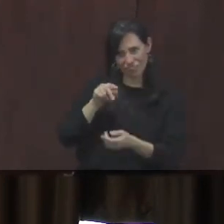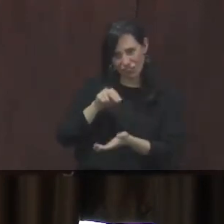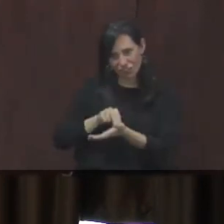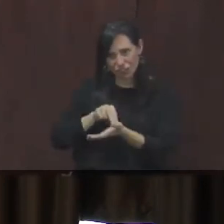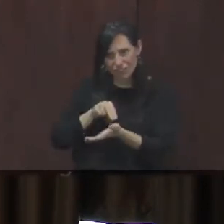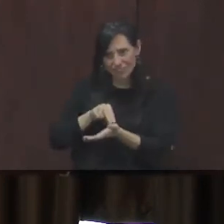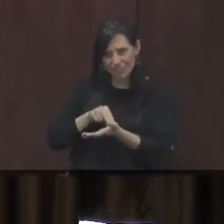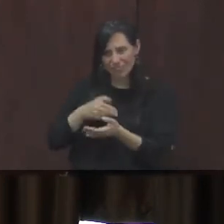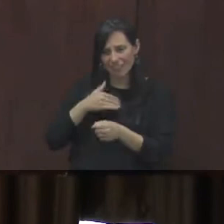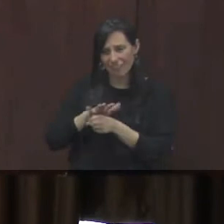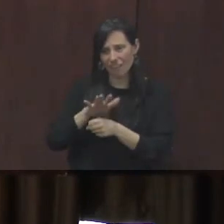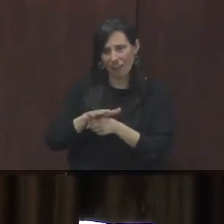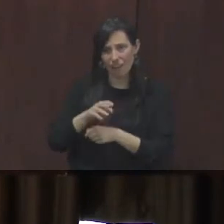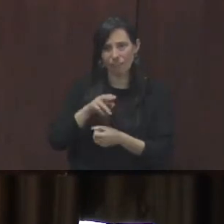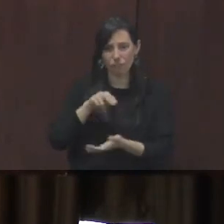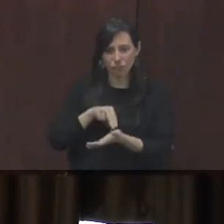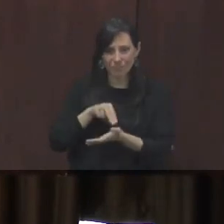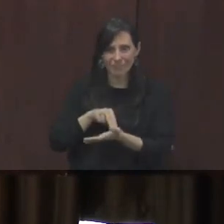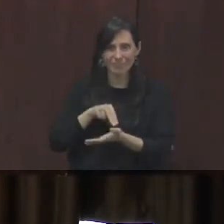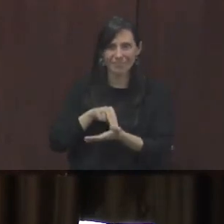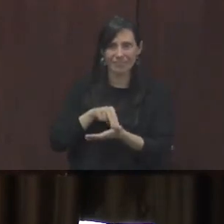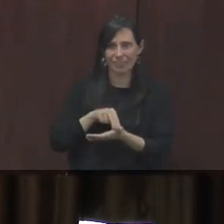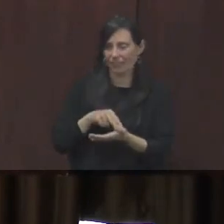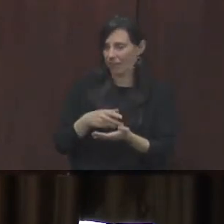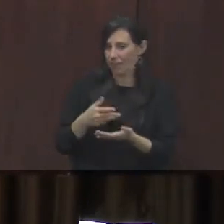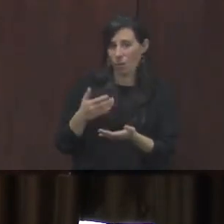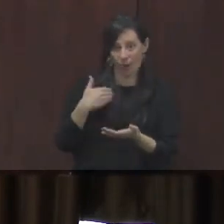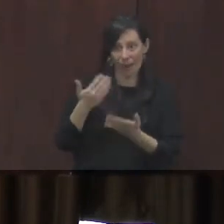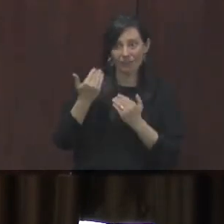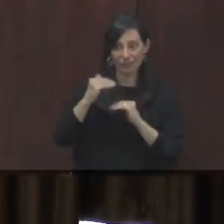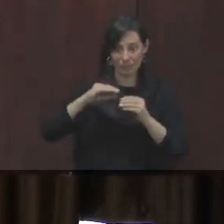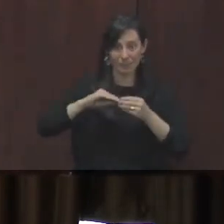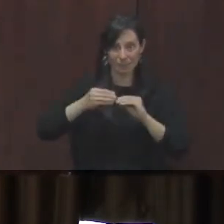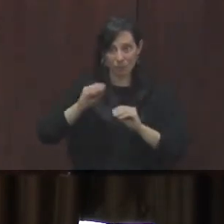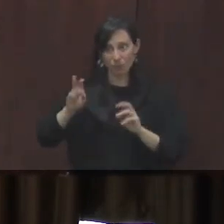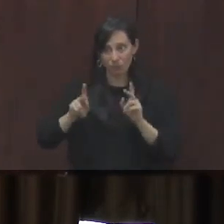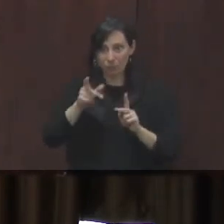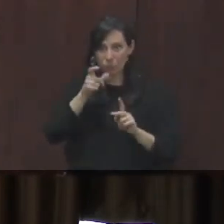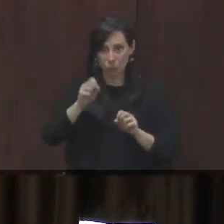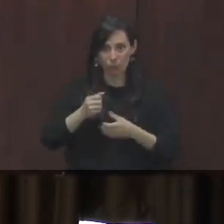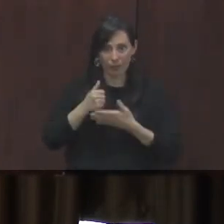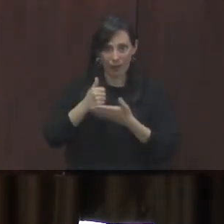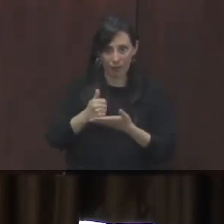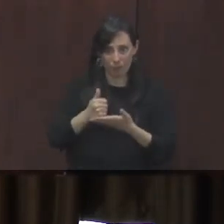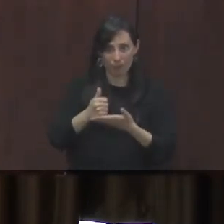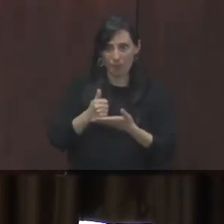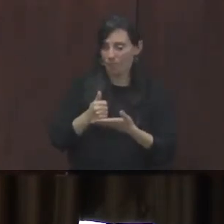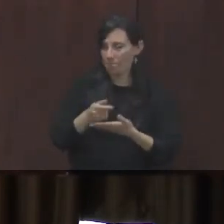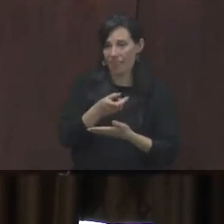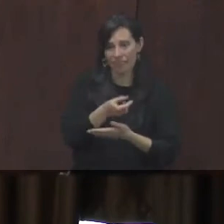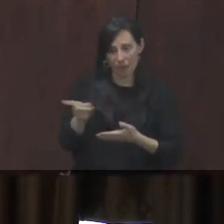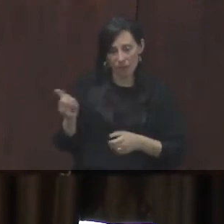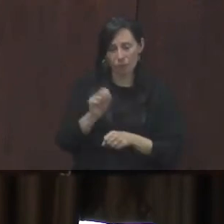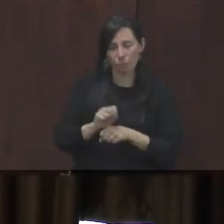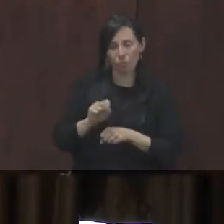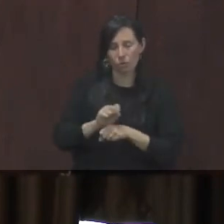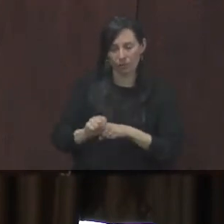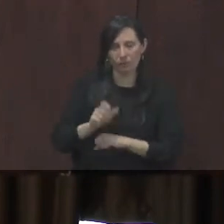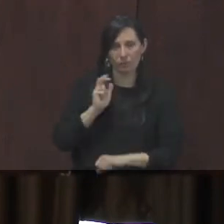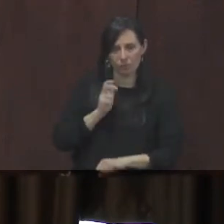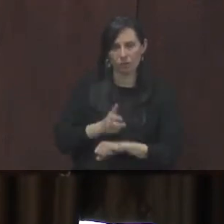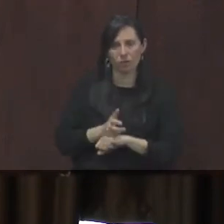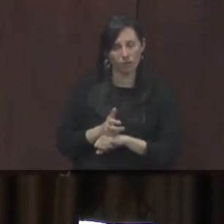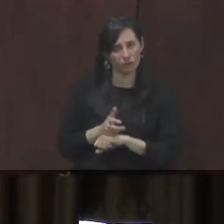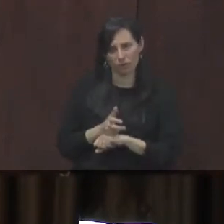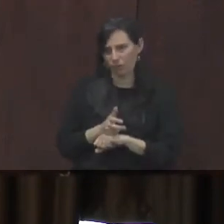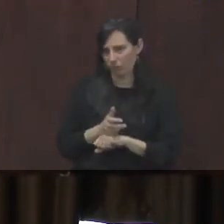That's human capital is a finite resource and a valuable one that we need to really take care of, and they're getting worked very, very hard right now.